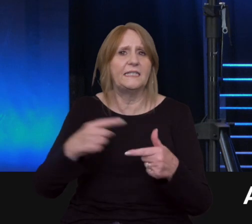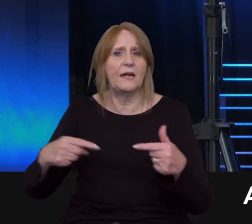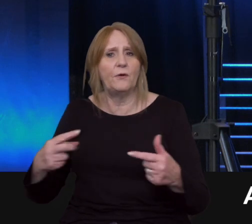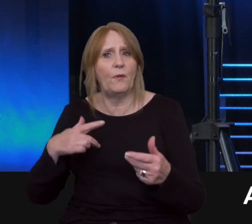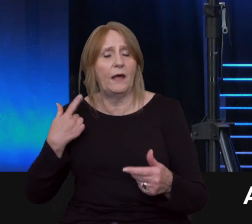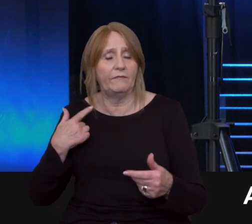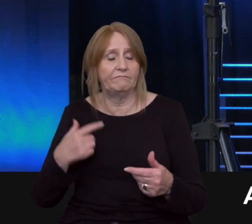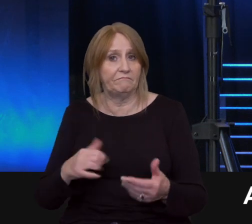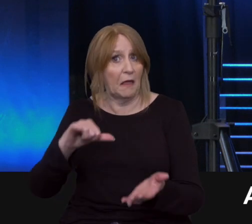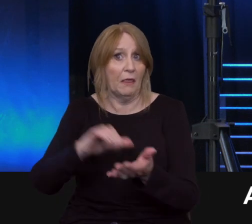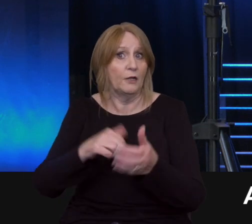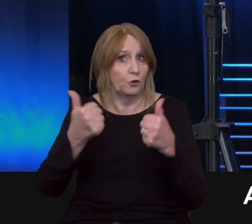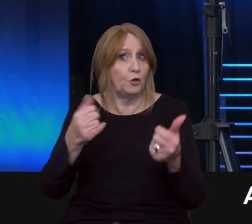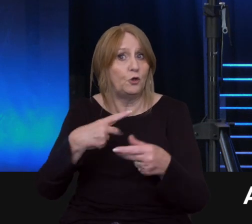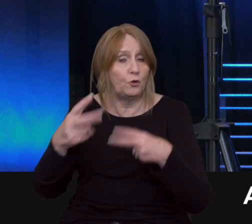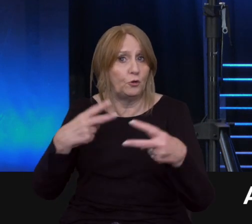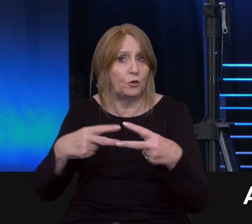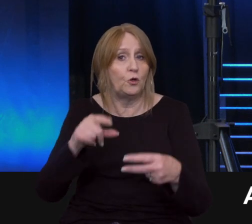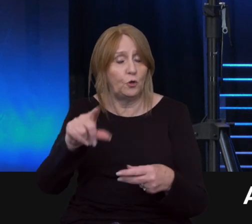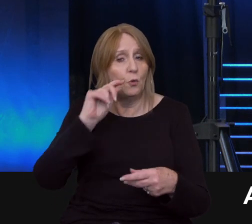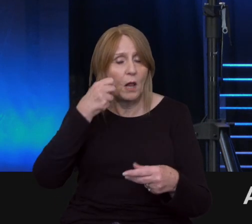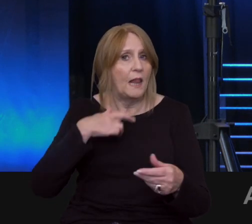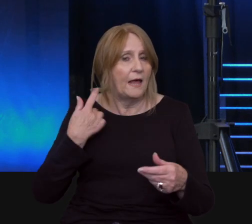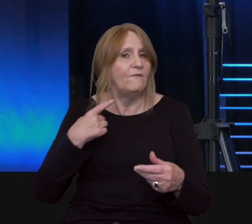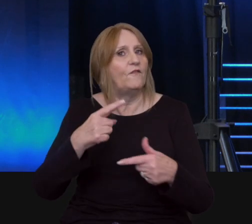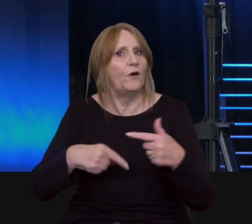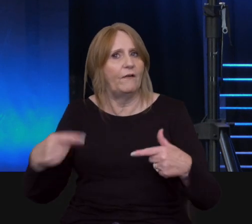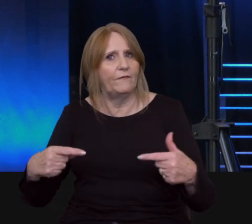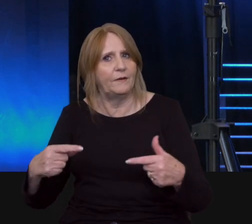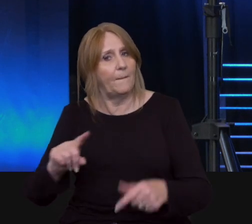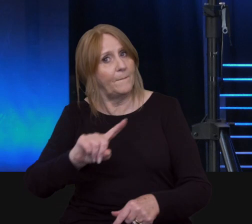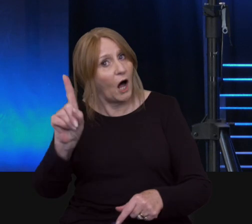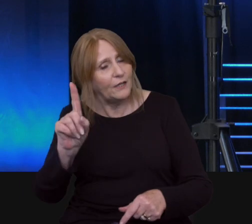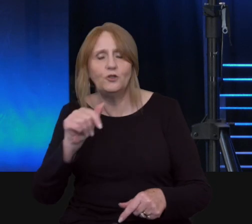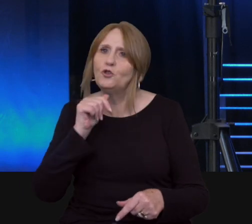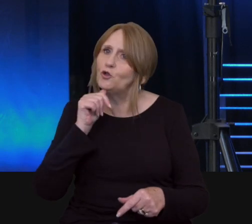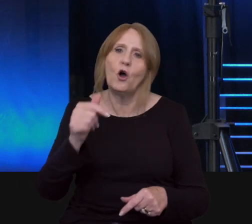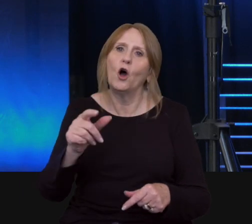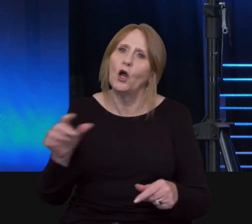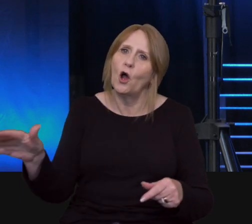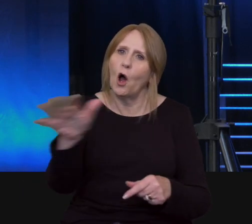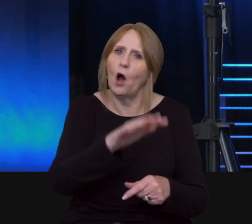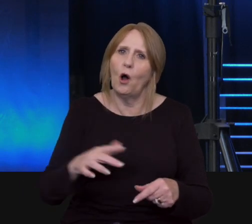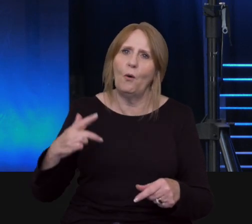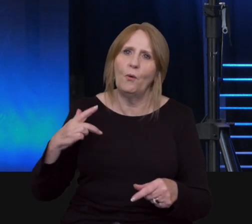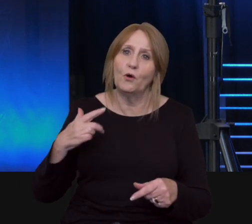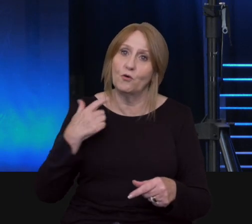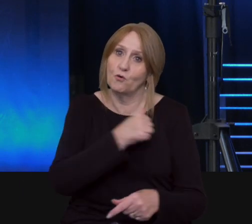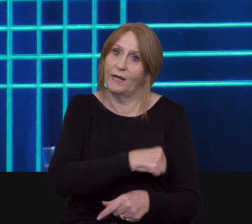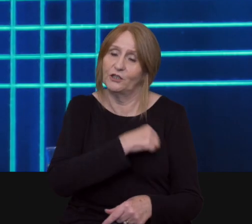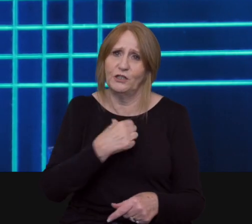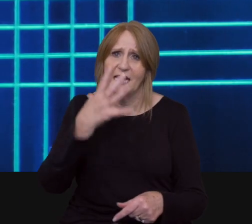good news, right? You're going to live forever, but not all Christians have abundant